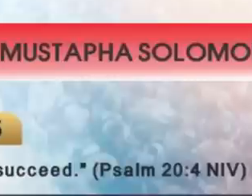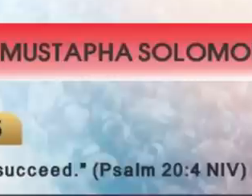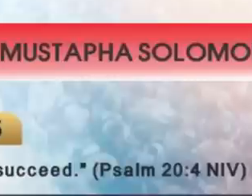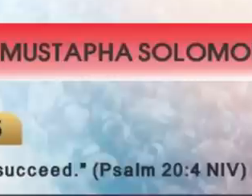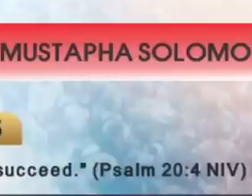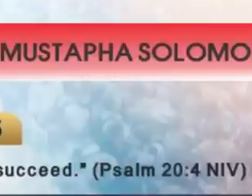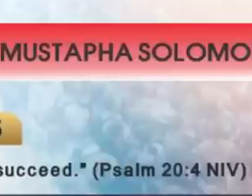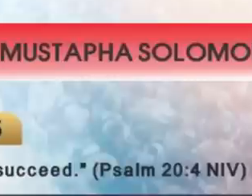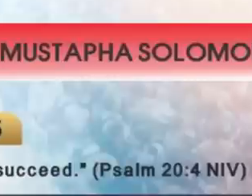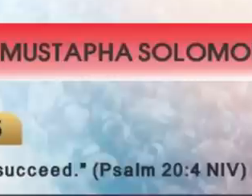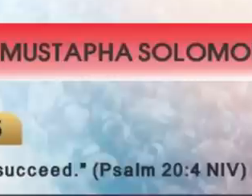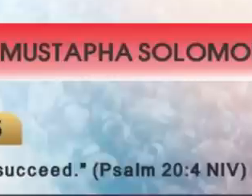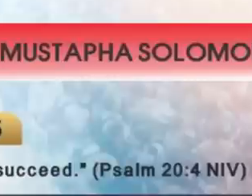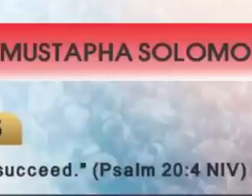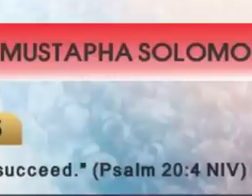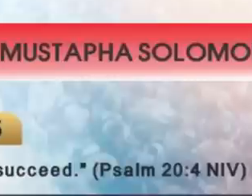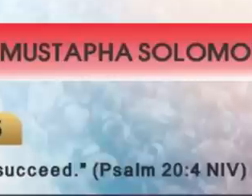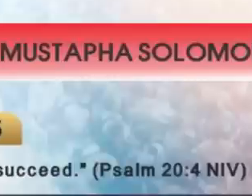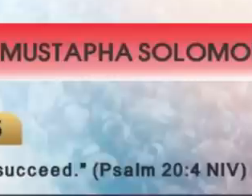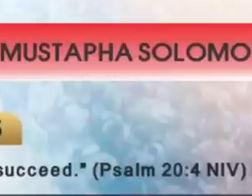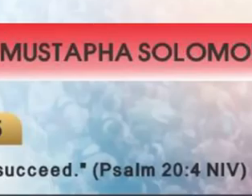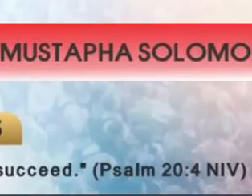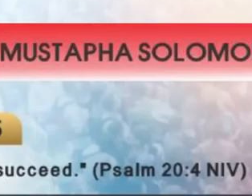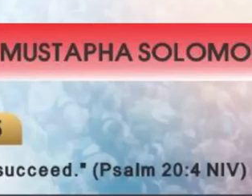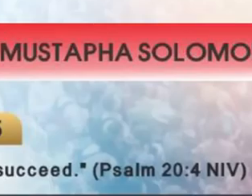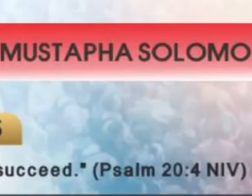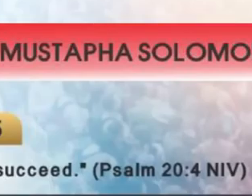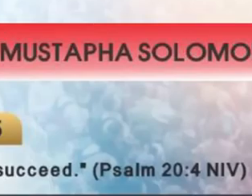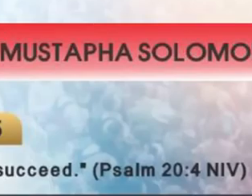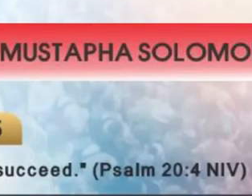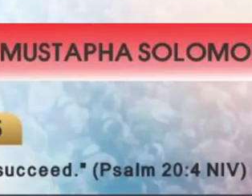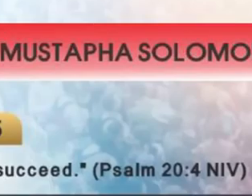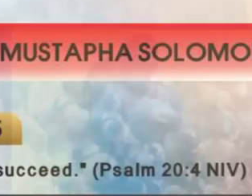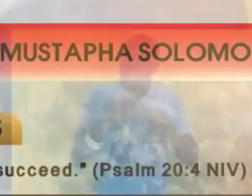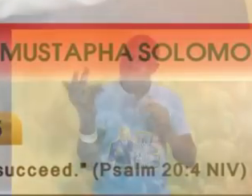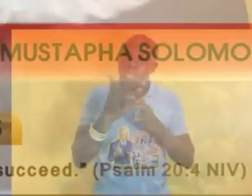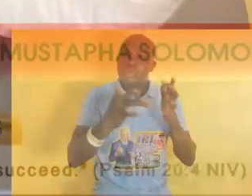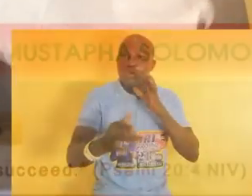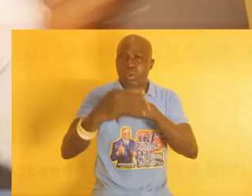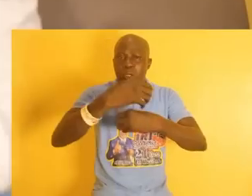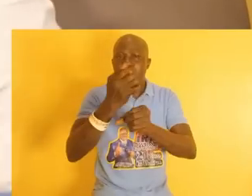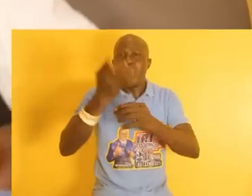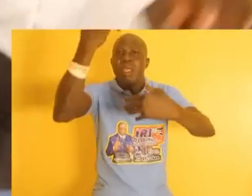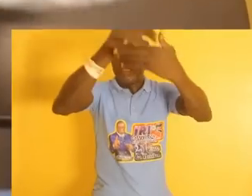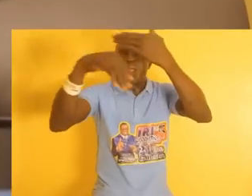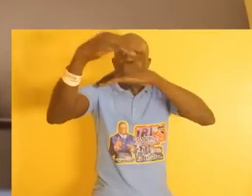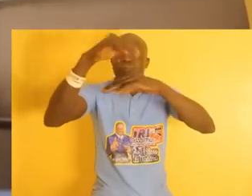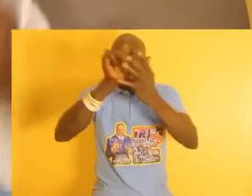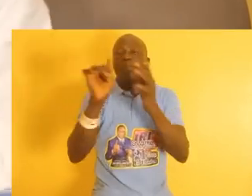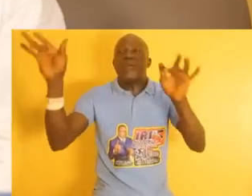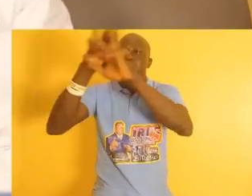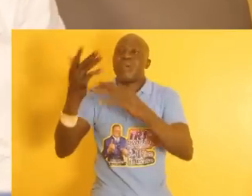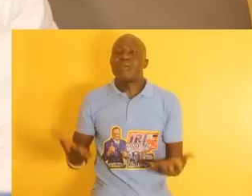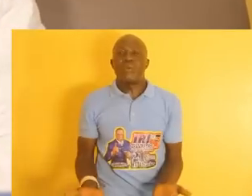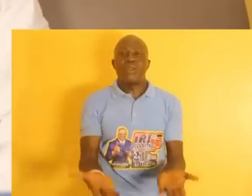be. Let me at all. I got the order back. The name will not call over. So Dali at your own. I know I'll be a